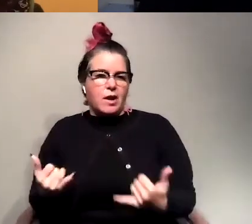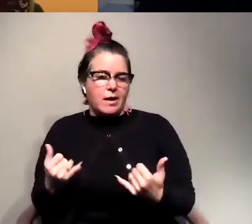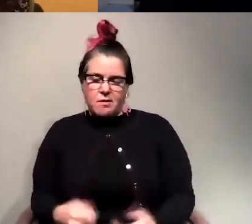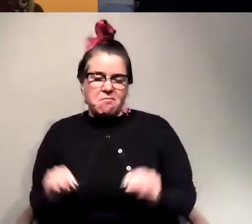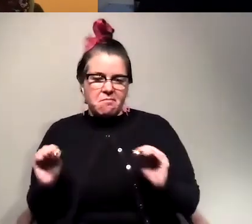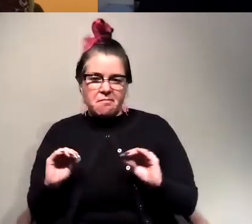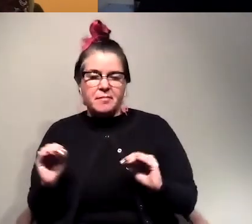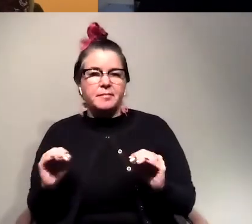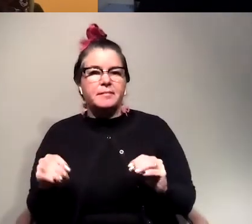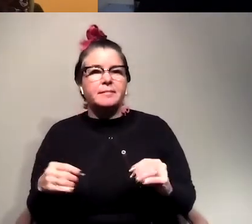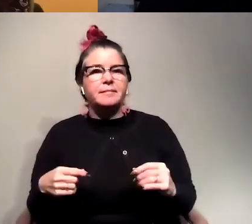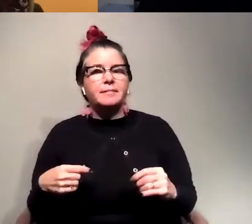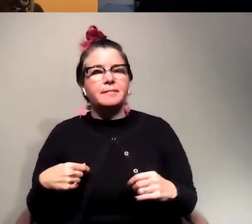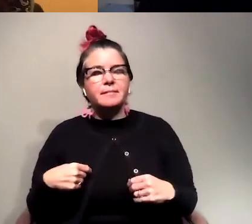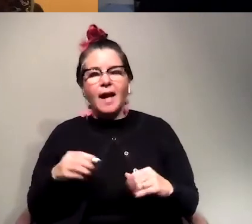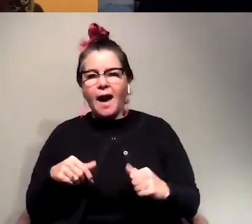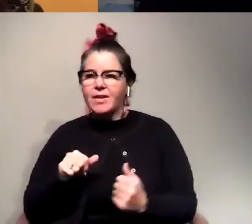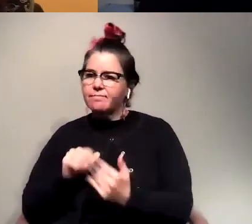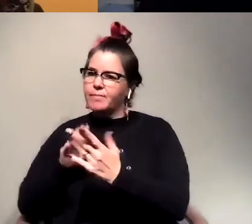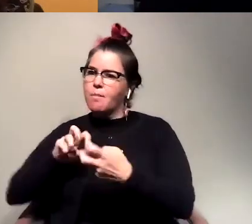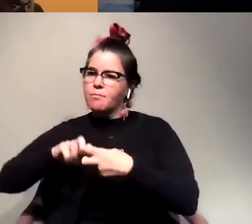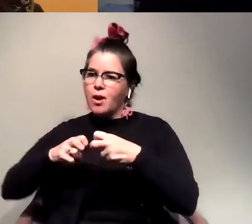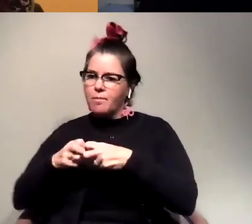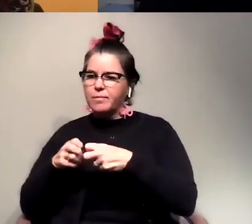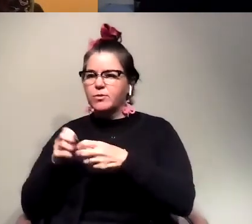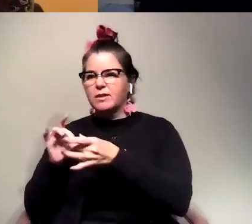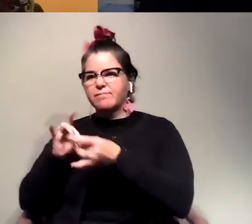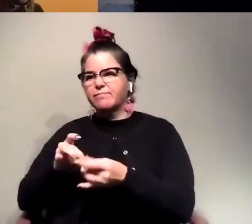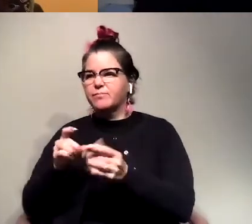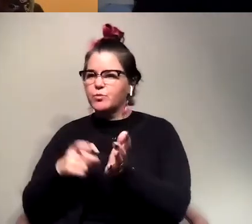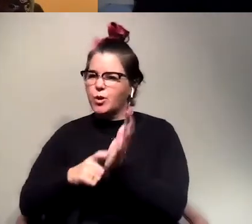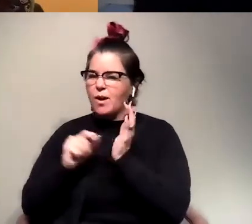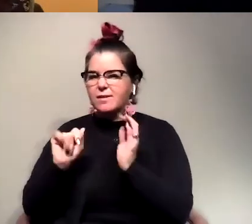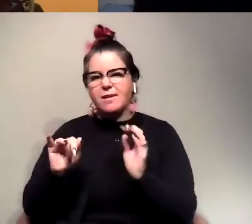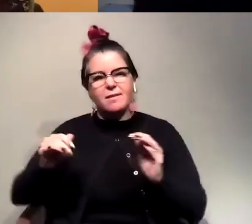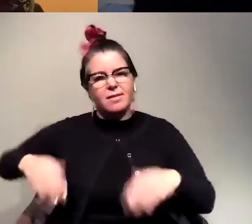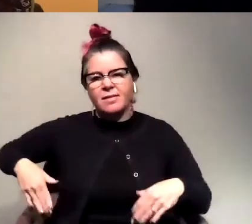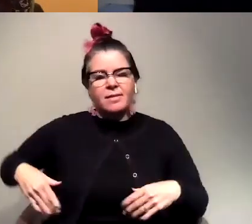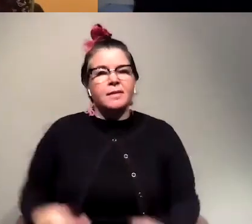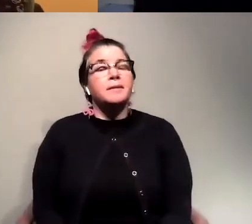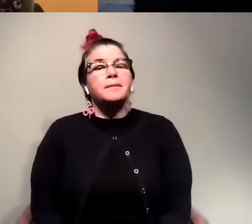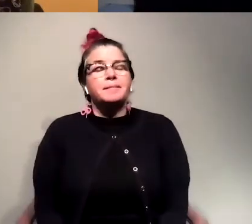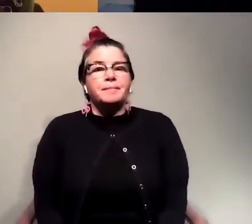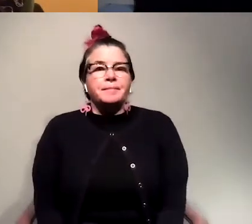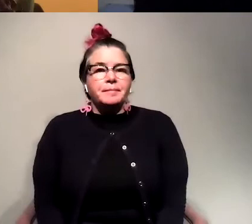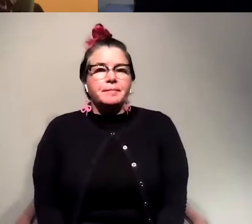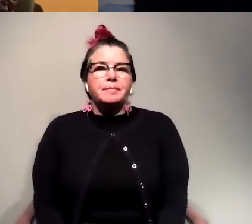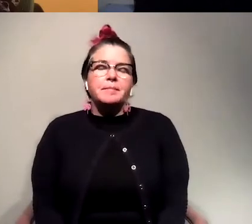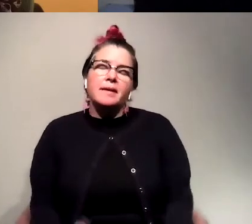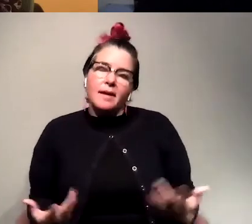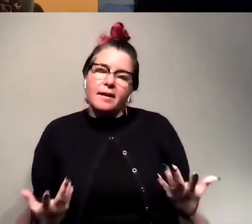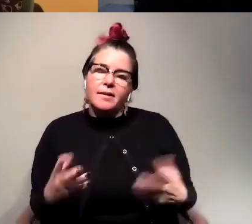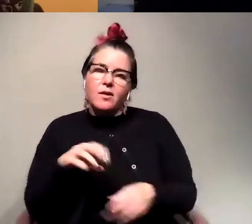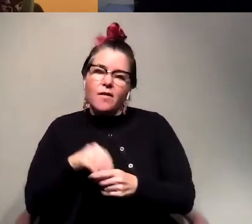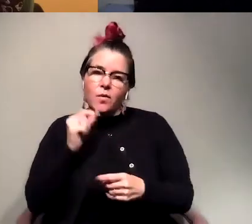I've not come up against a problem that really needs AI, but I've done some cool stuff. And